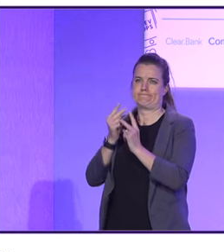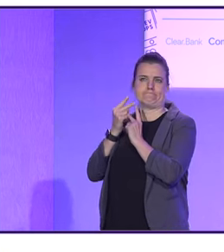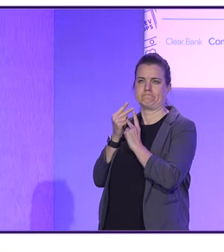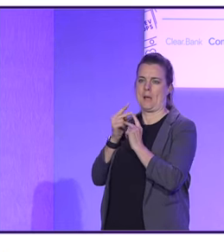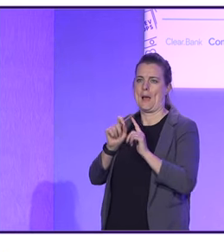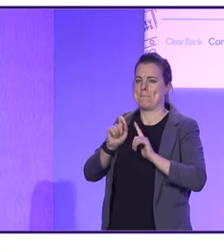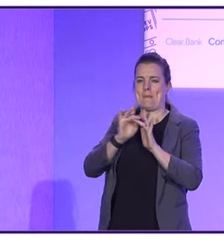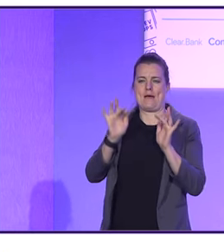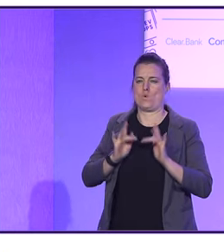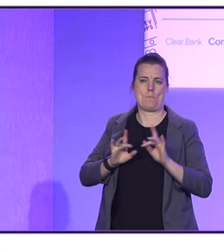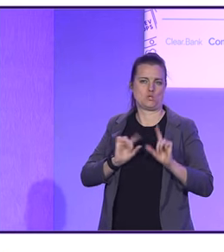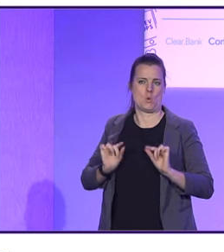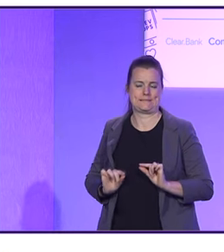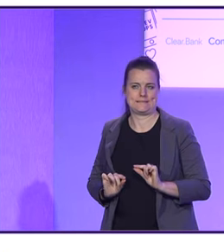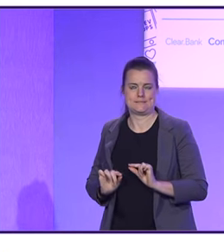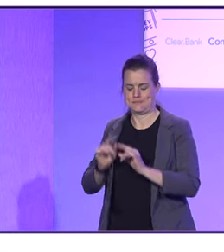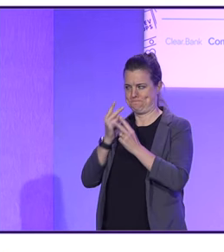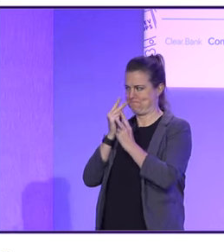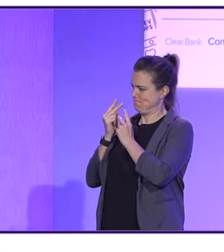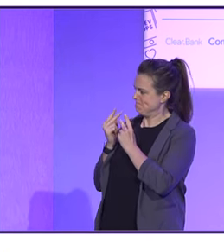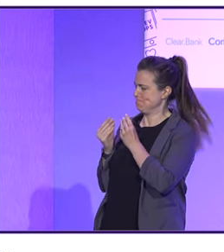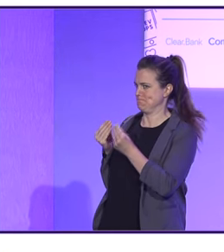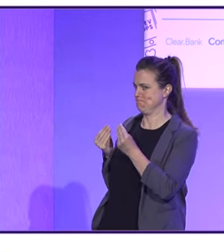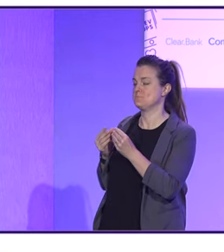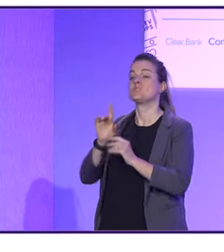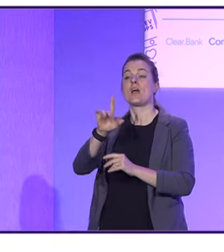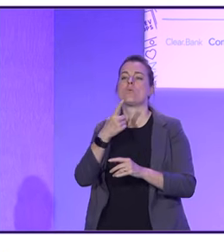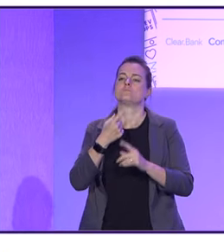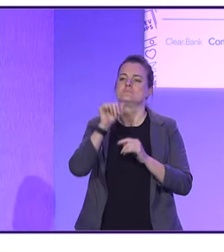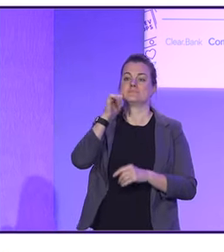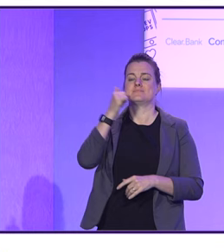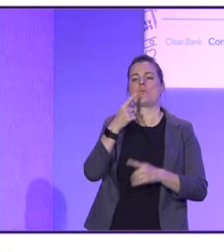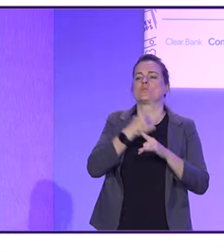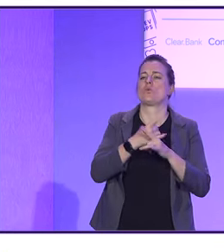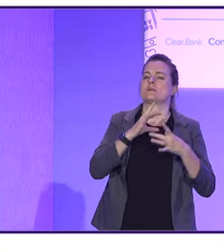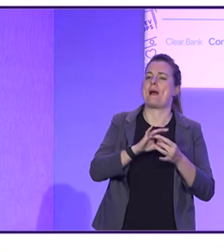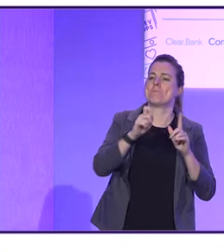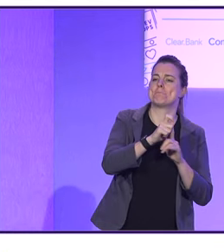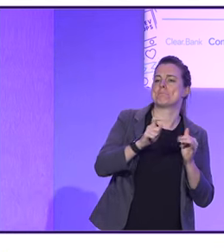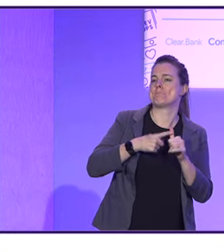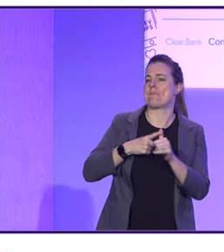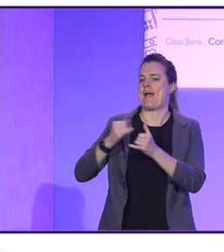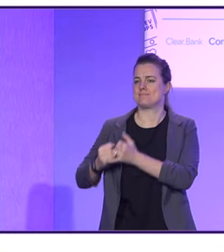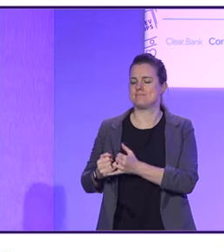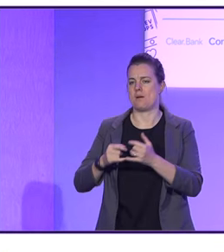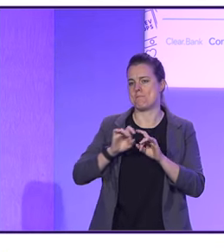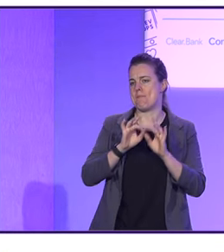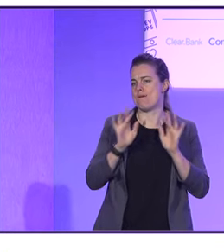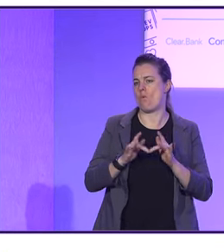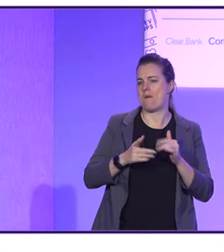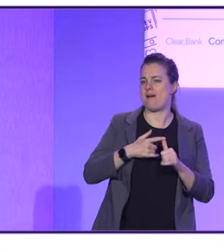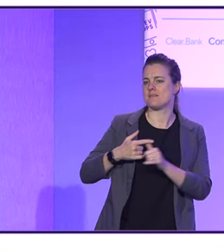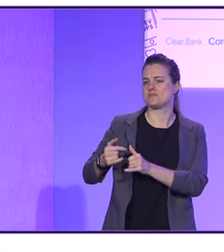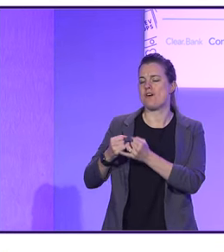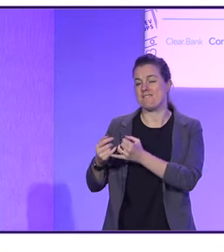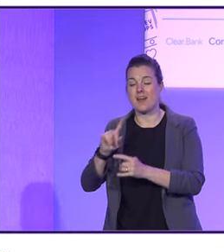I have to say. We've talked a little bit yesterday about platforms as a service, and I can't really do this talk without mentioning GovUK platform as a service. So if